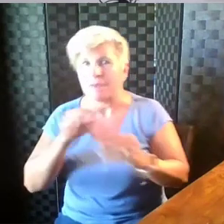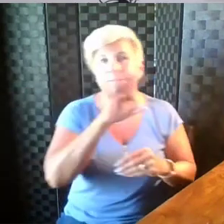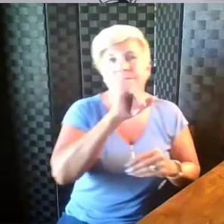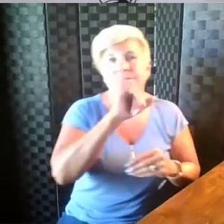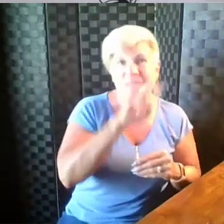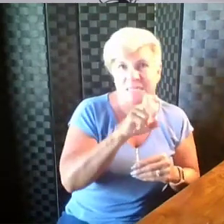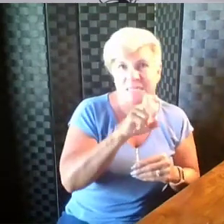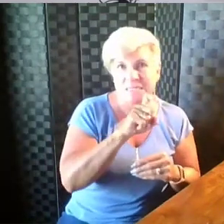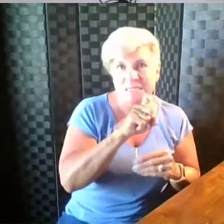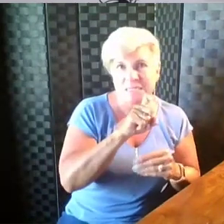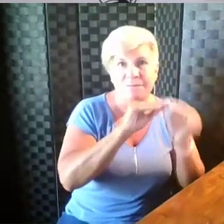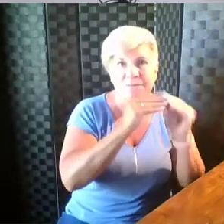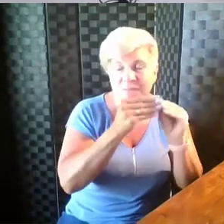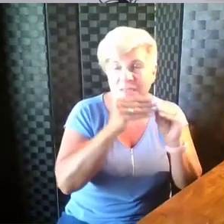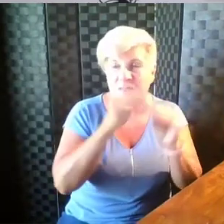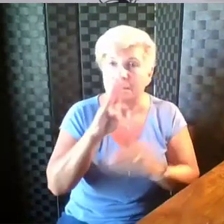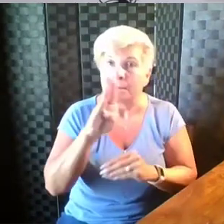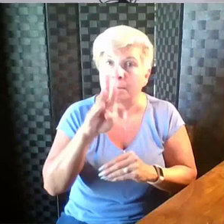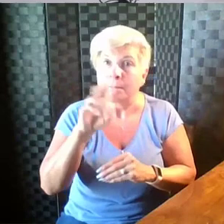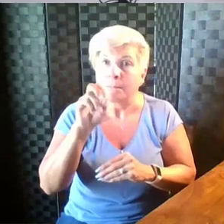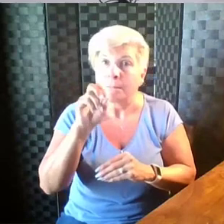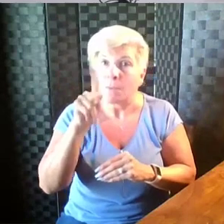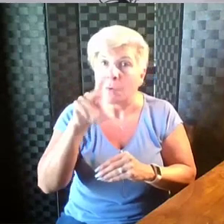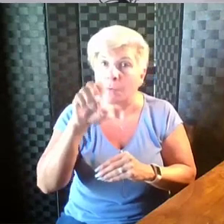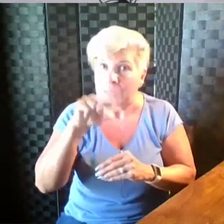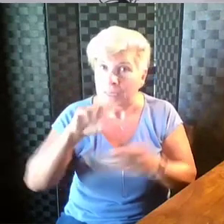are synonyms, which mean the same?